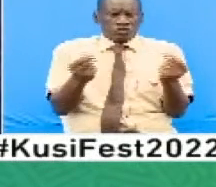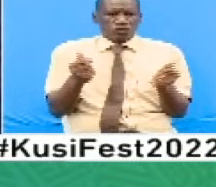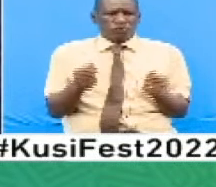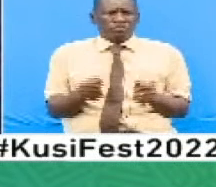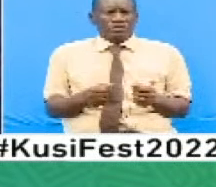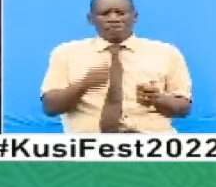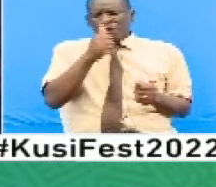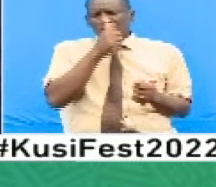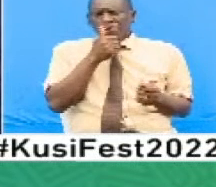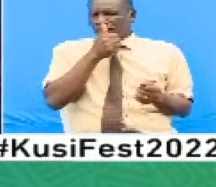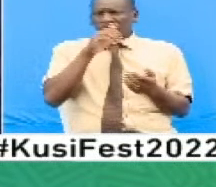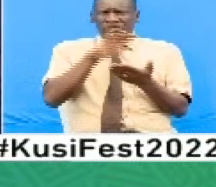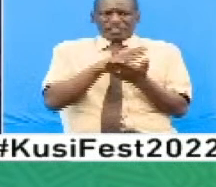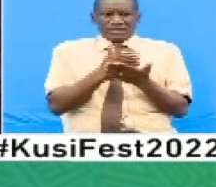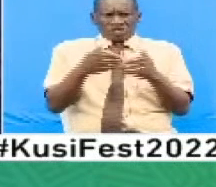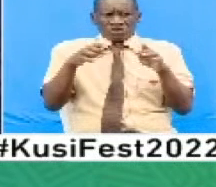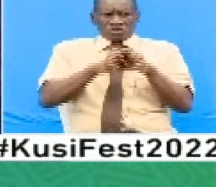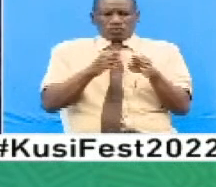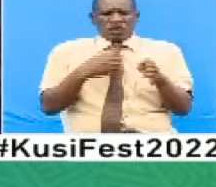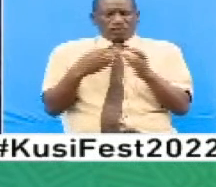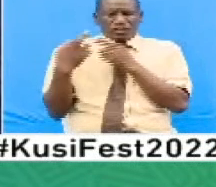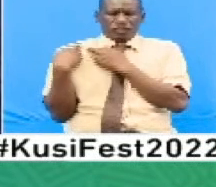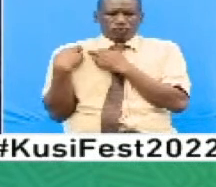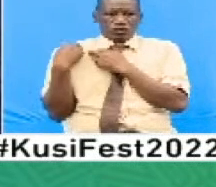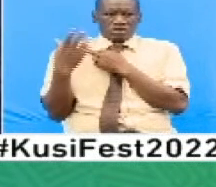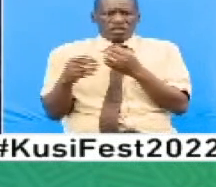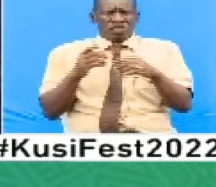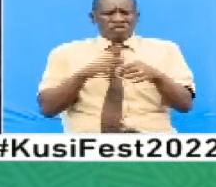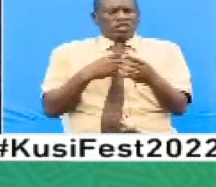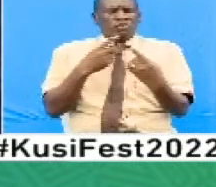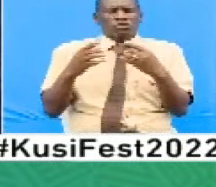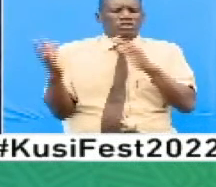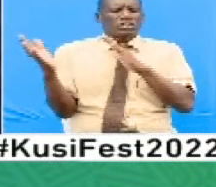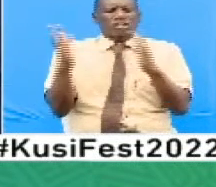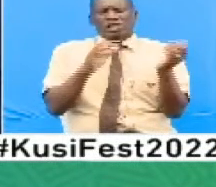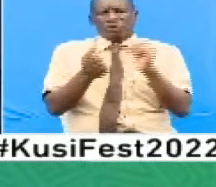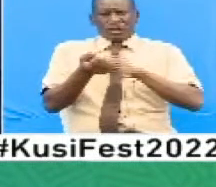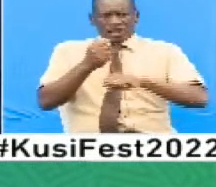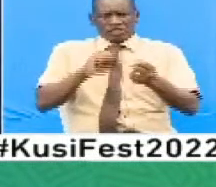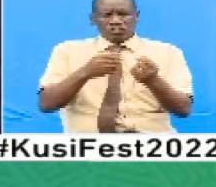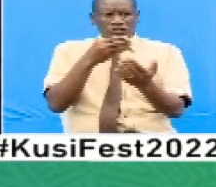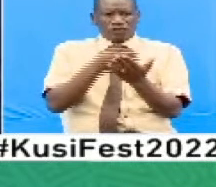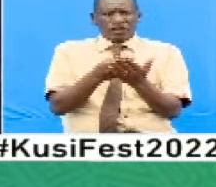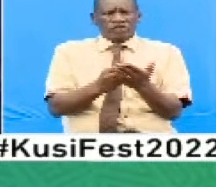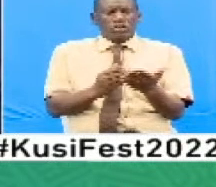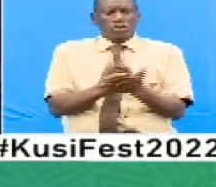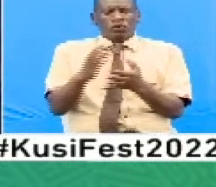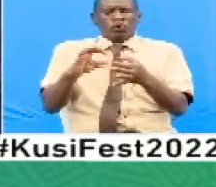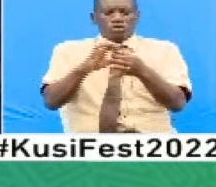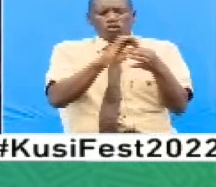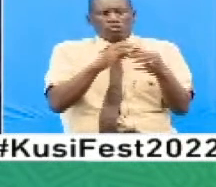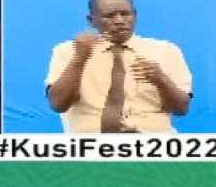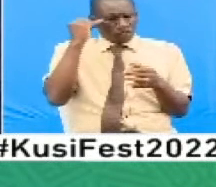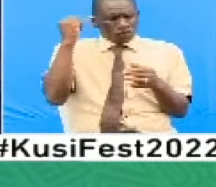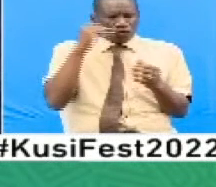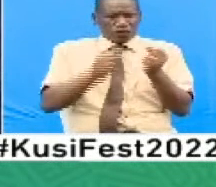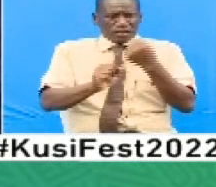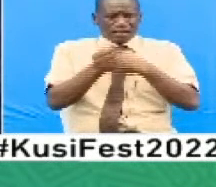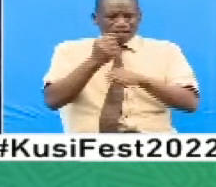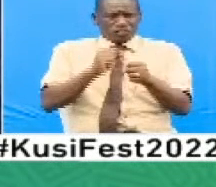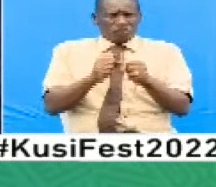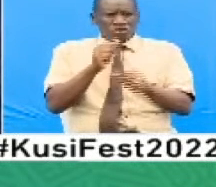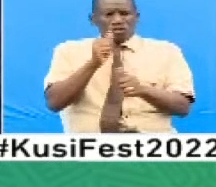The private sector also has a role to play when it comes to climate action finance through collaborative and innovative action